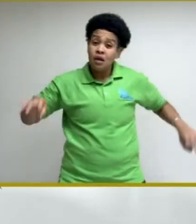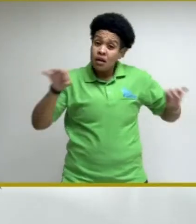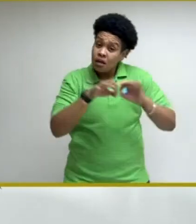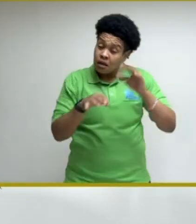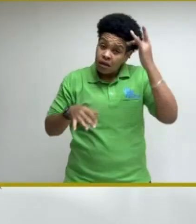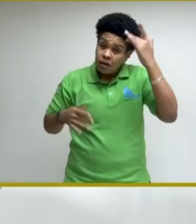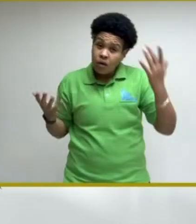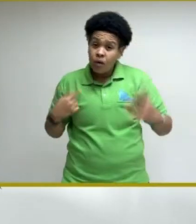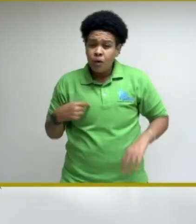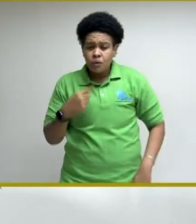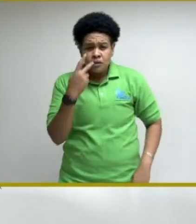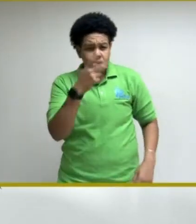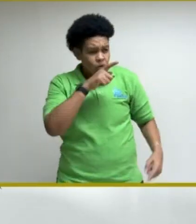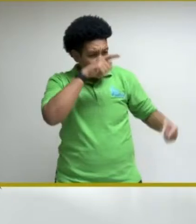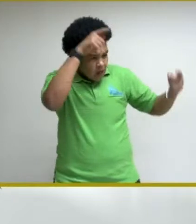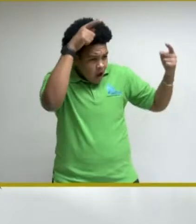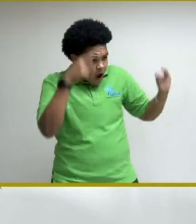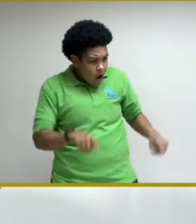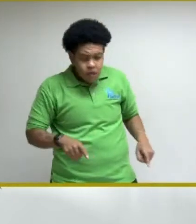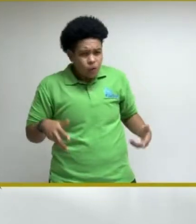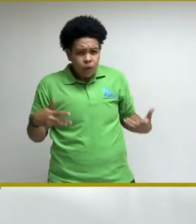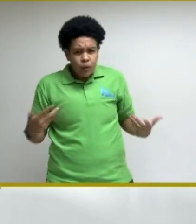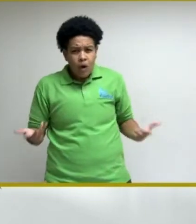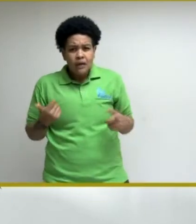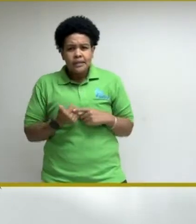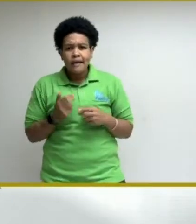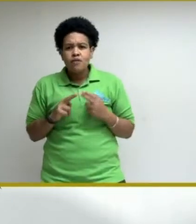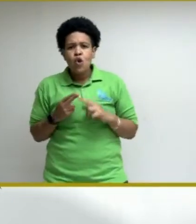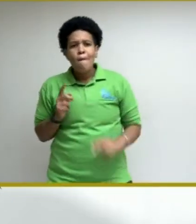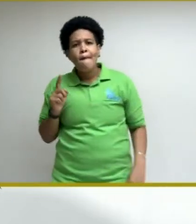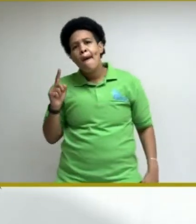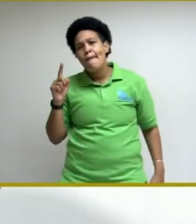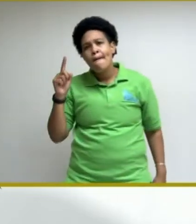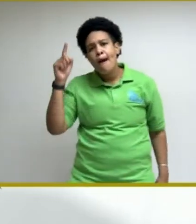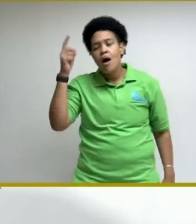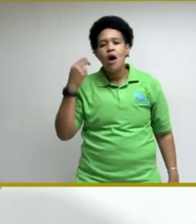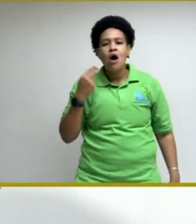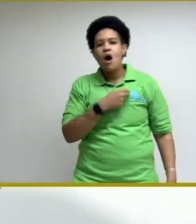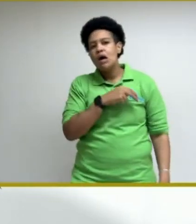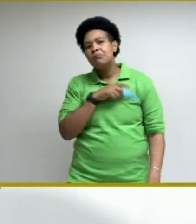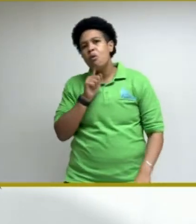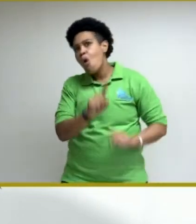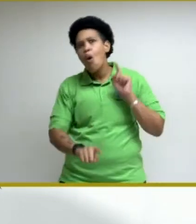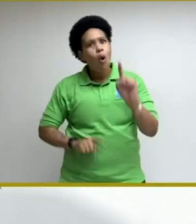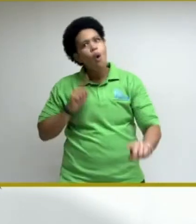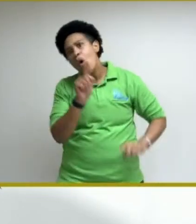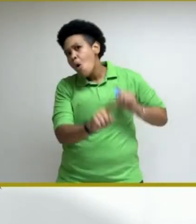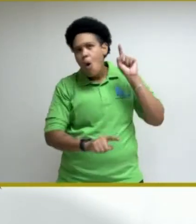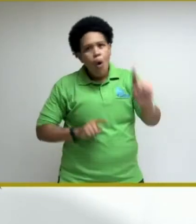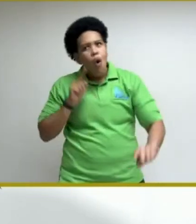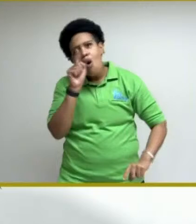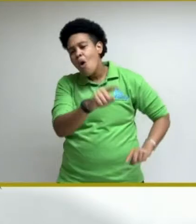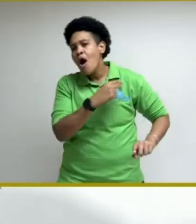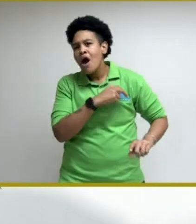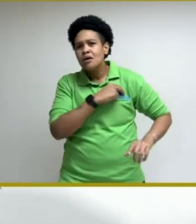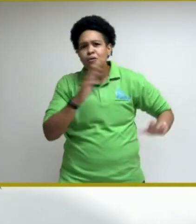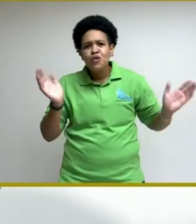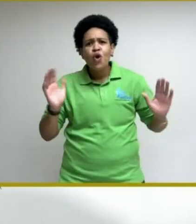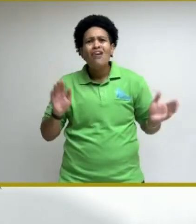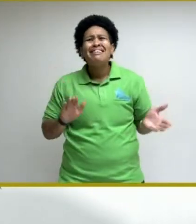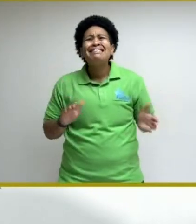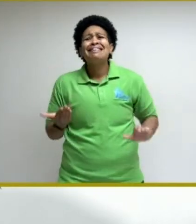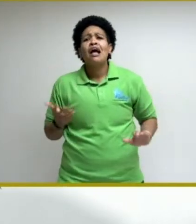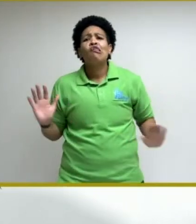saw as a consequence were higher numbers of hospitalization, higher numbers of deaths,